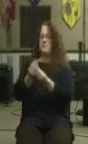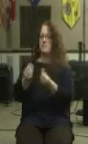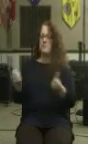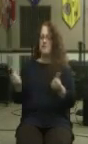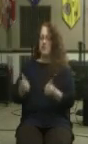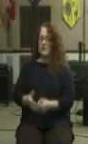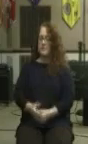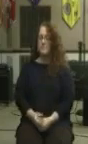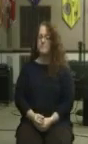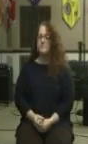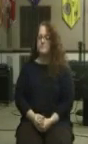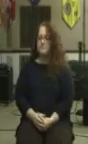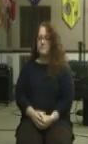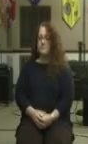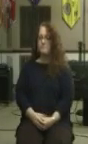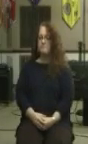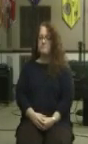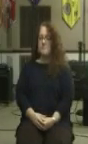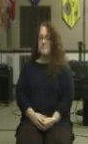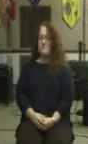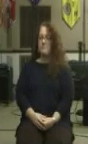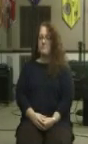healed.